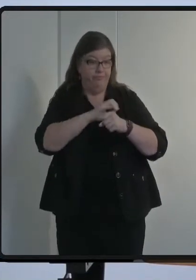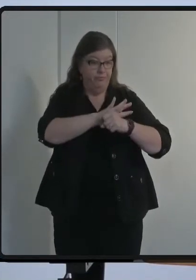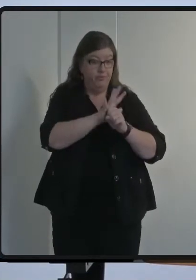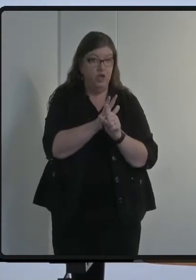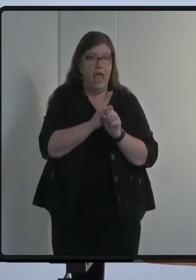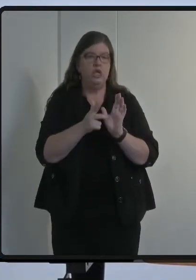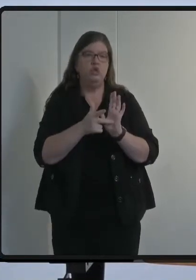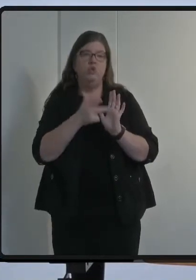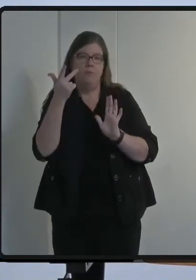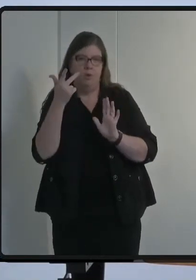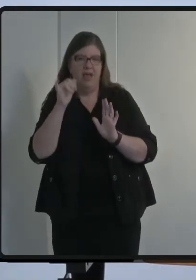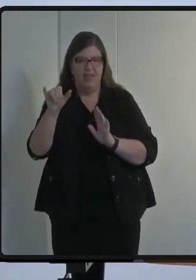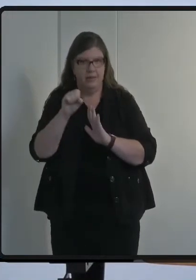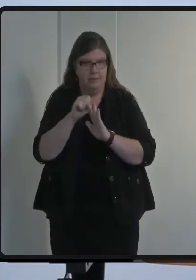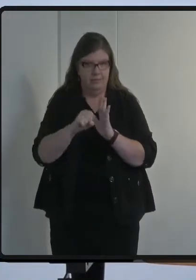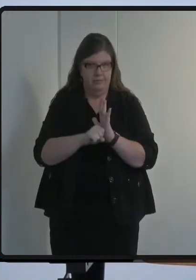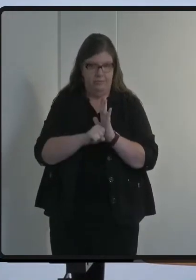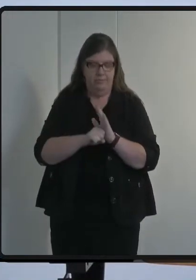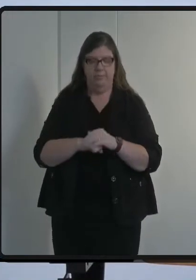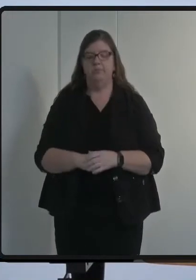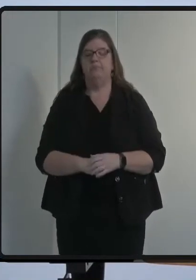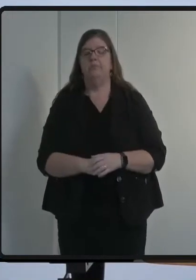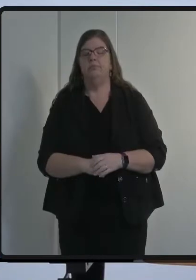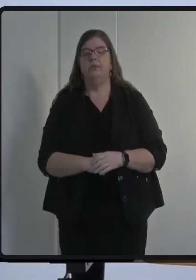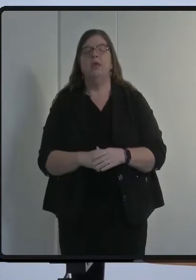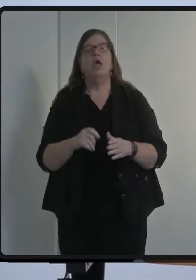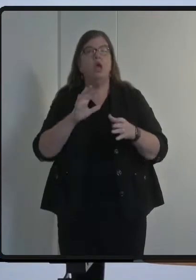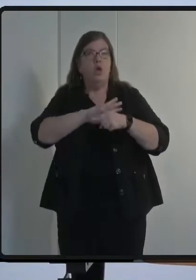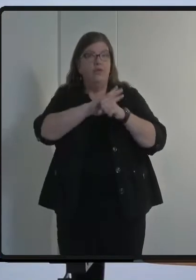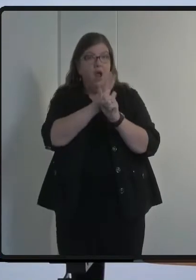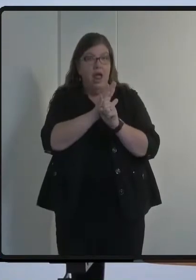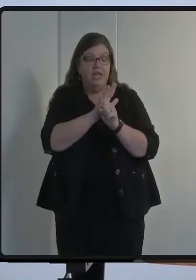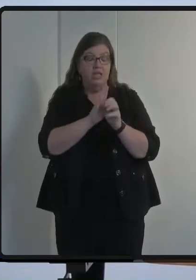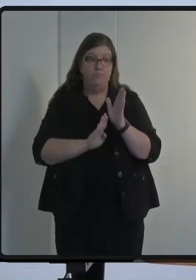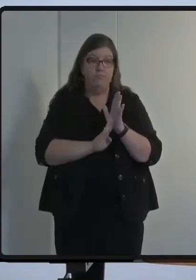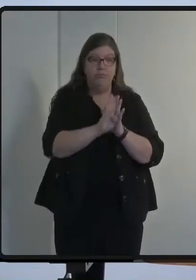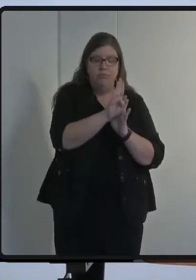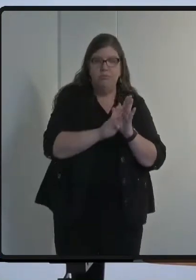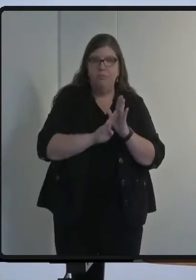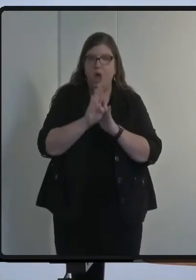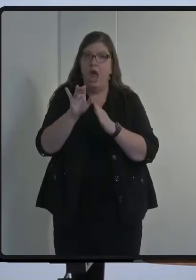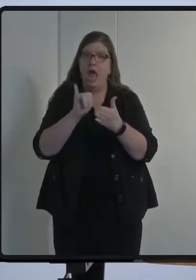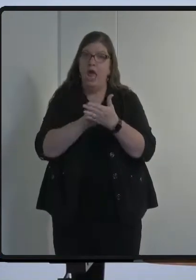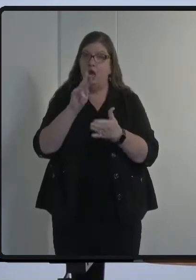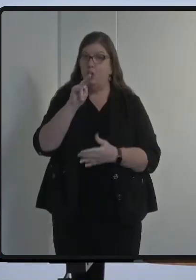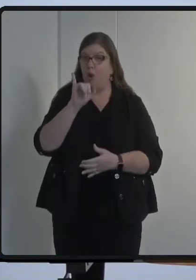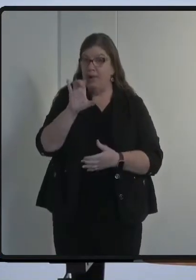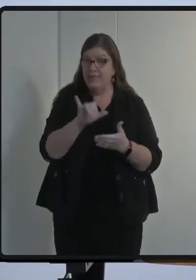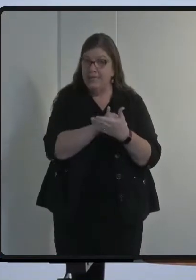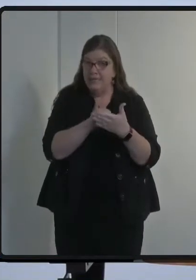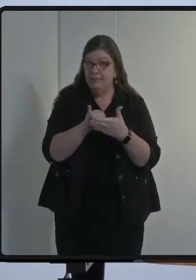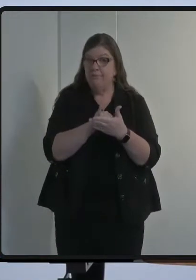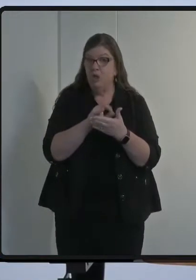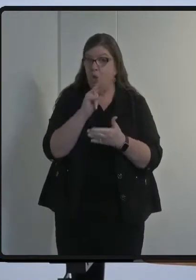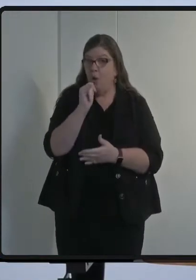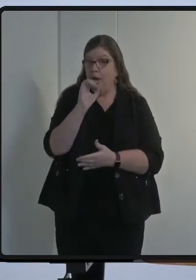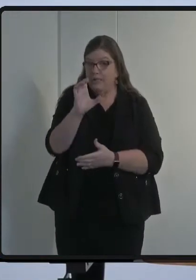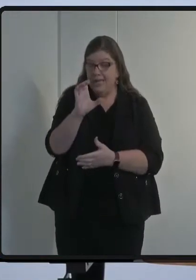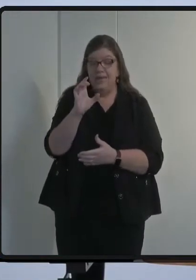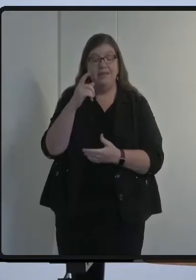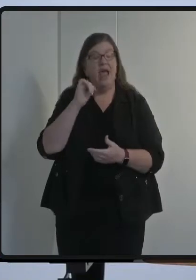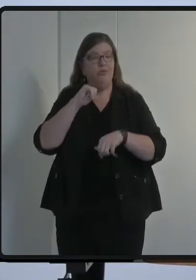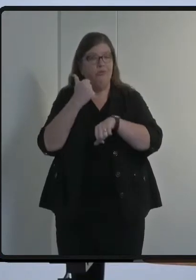tripled. Flare-ups of coronavirus cases in New York City neighborhoods has forced Governor Cuomo to begin reintroducing